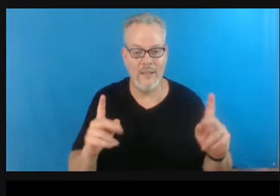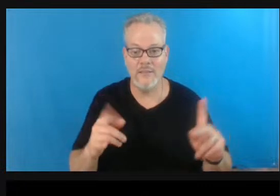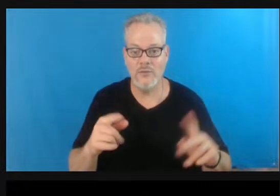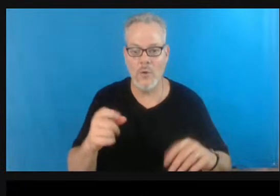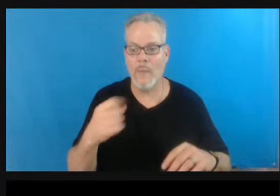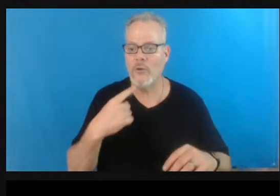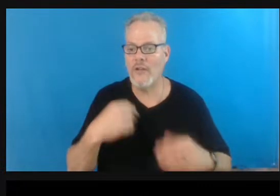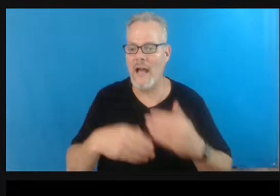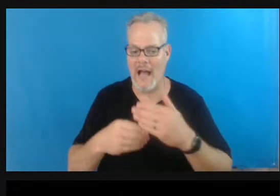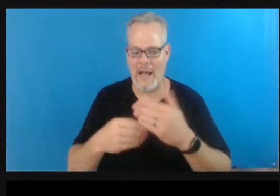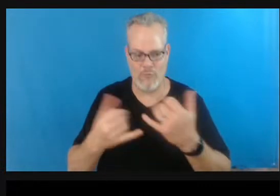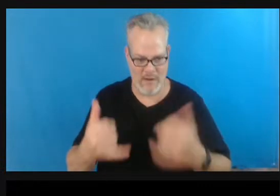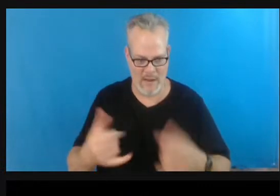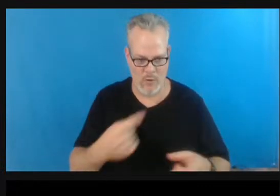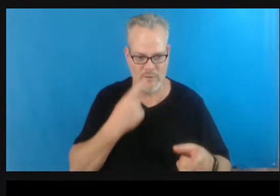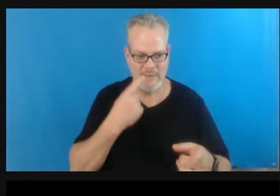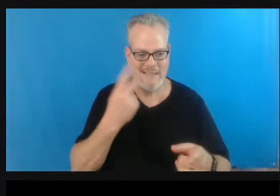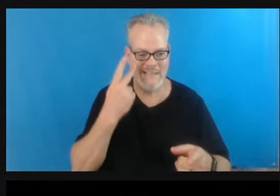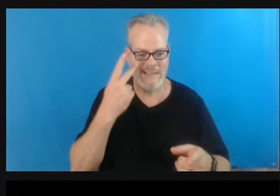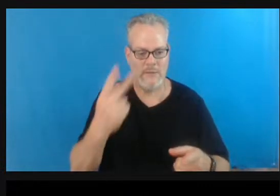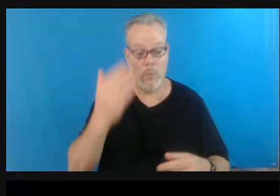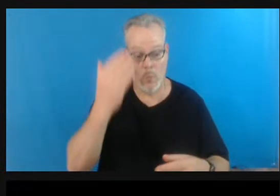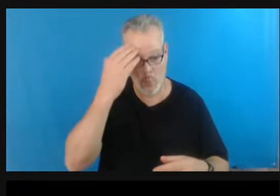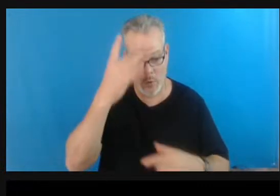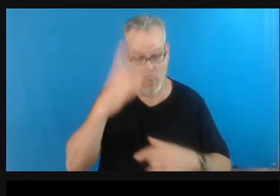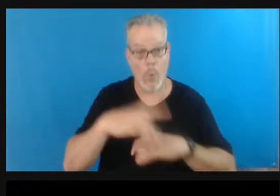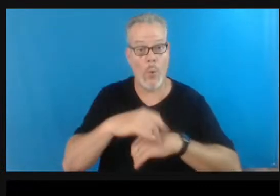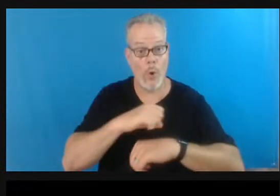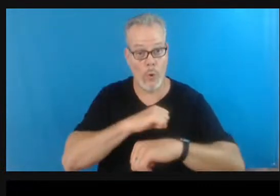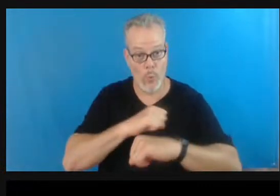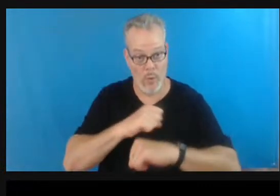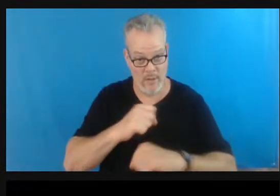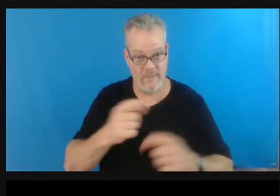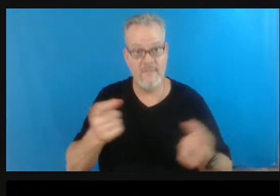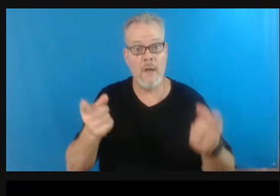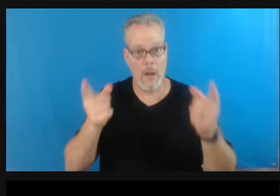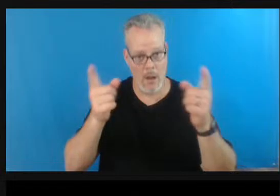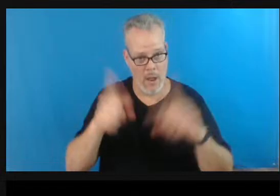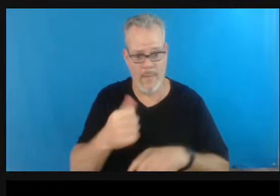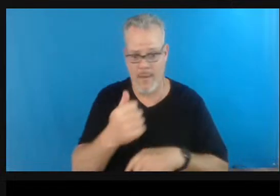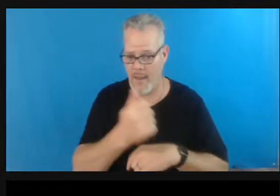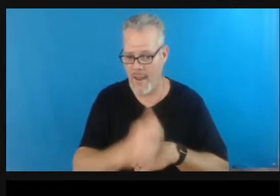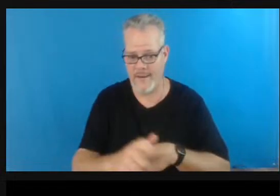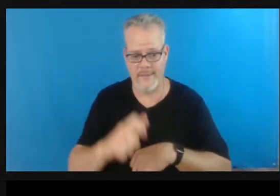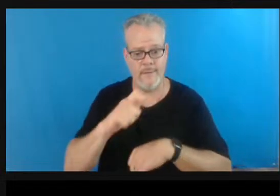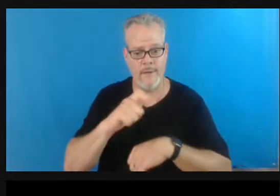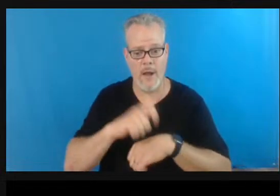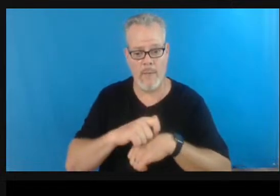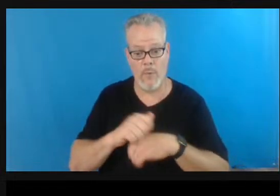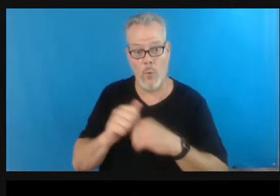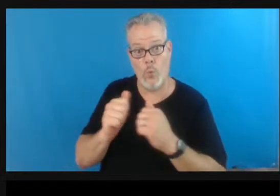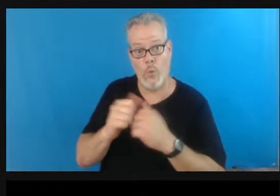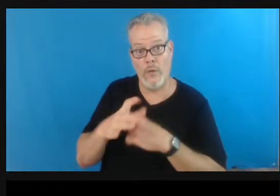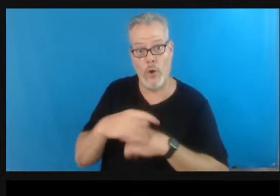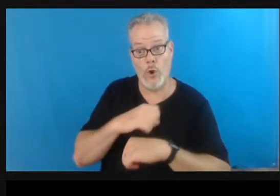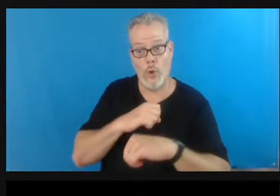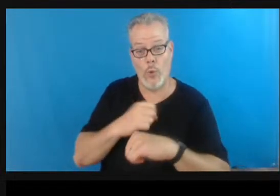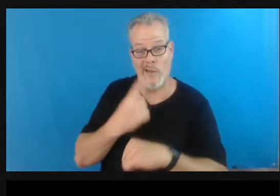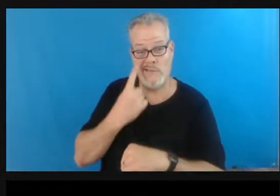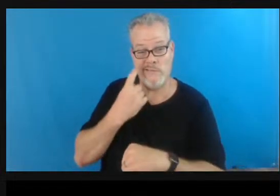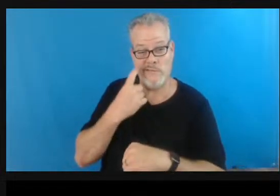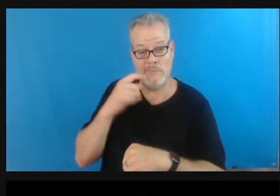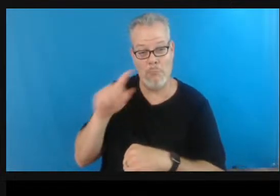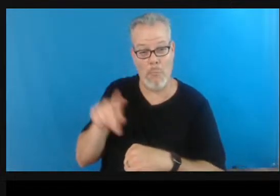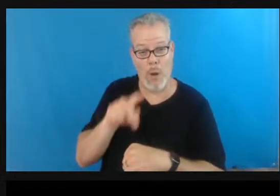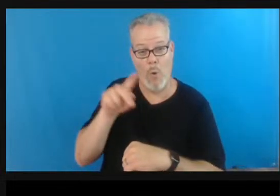in right here. We know earthquakes can happen at any time. With the earthquake Pahoa earlier this morning and